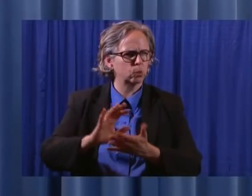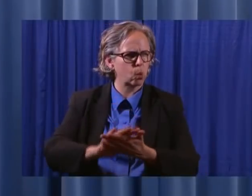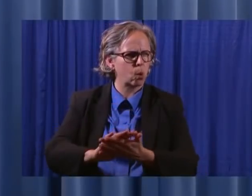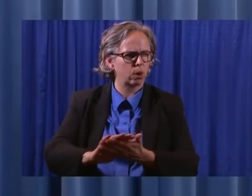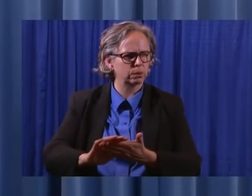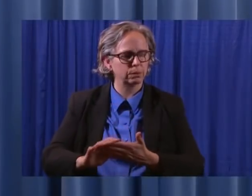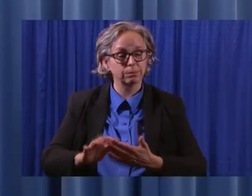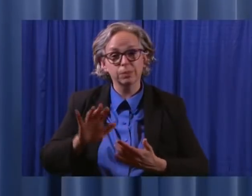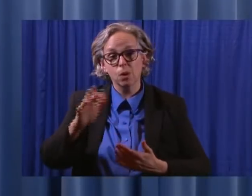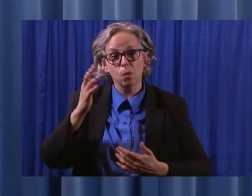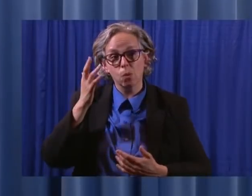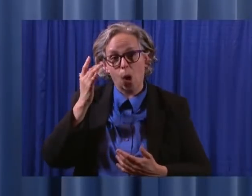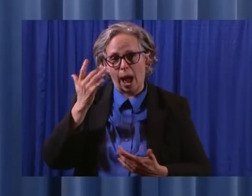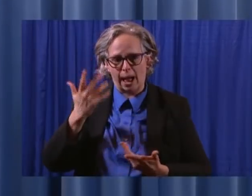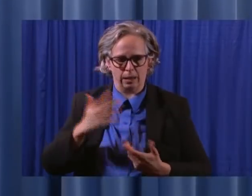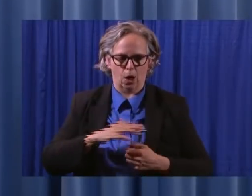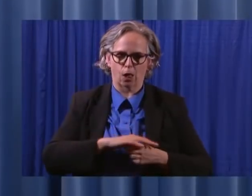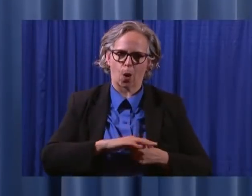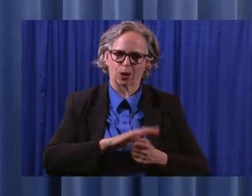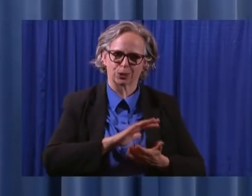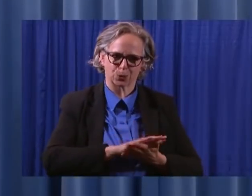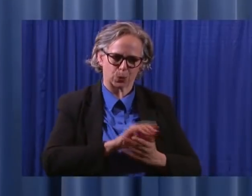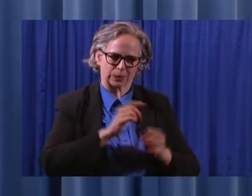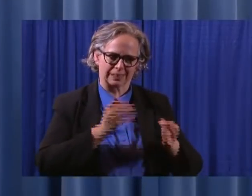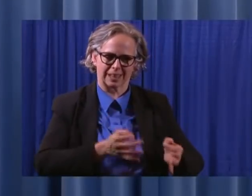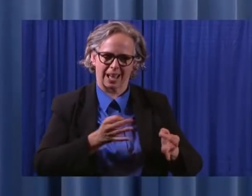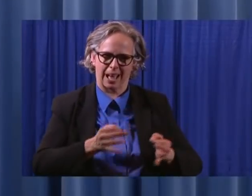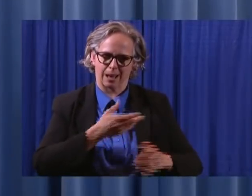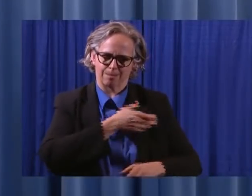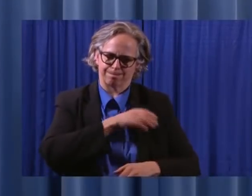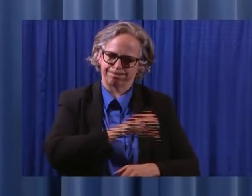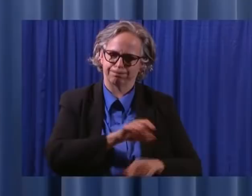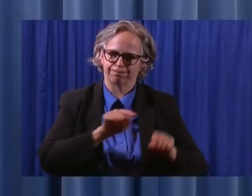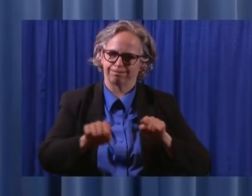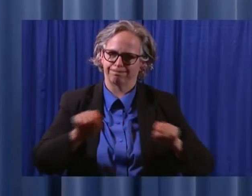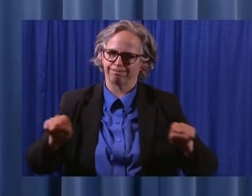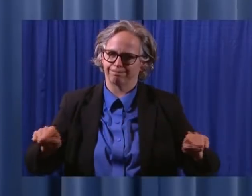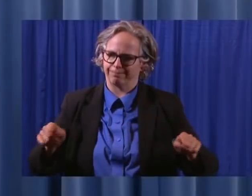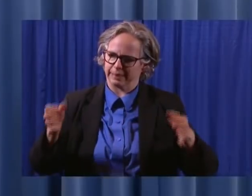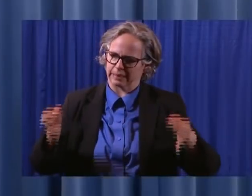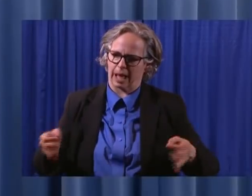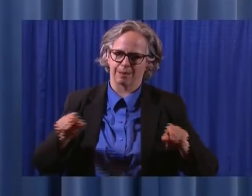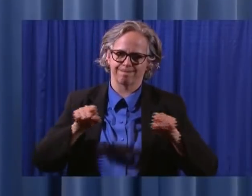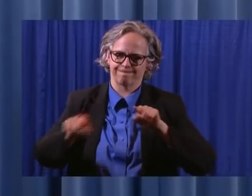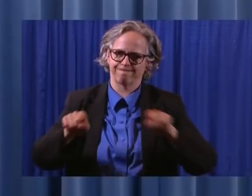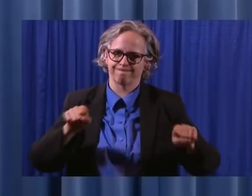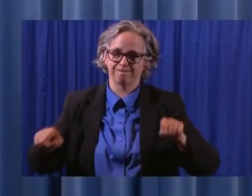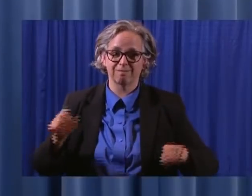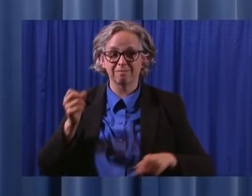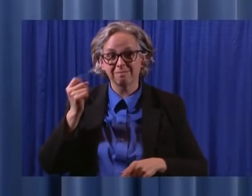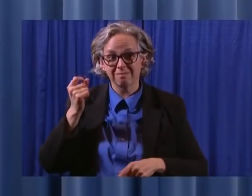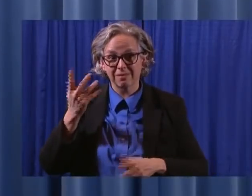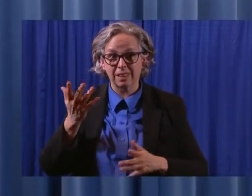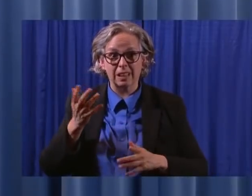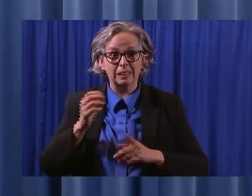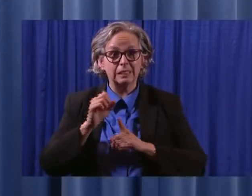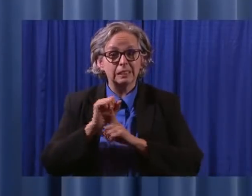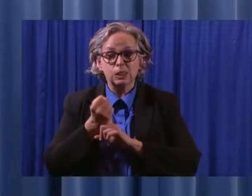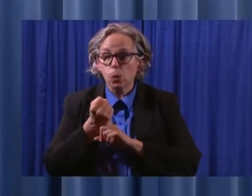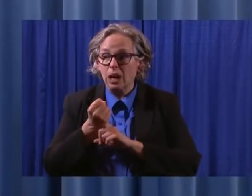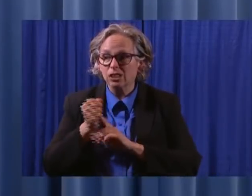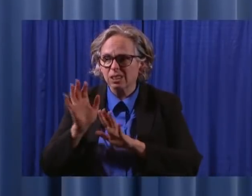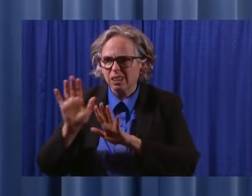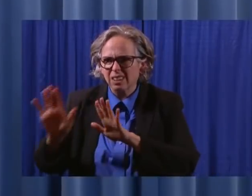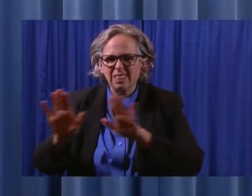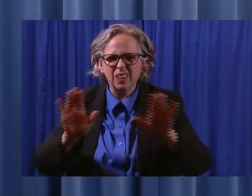our local schools. Our local schools are in different situations. The spread of COVID in their community is